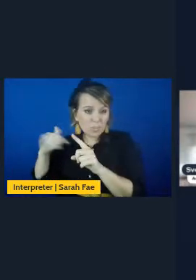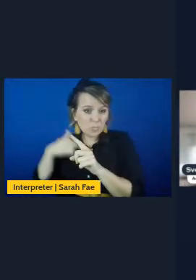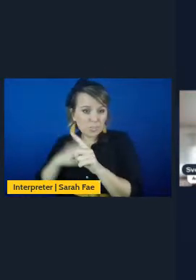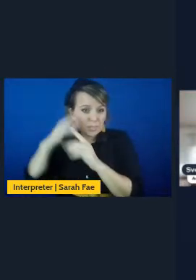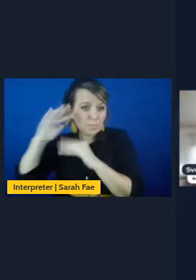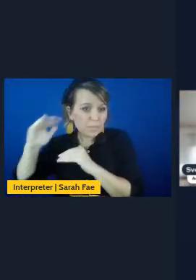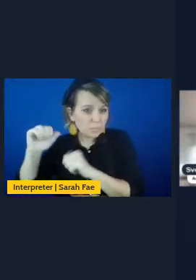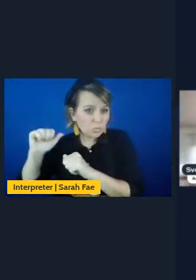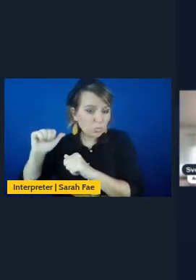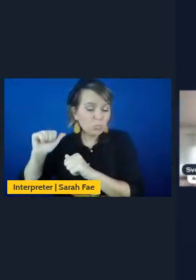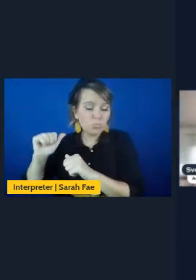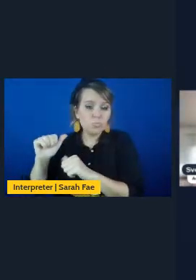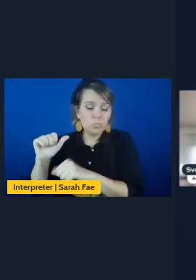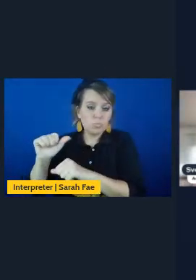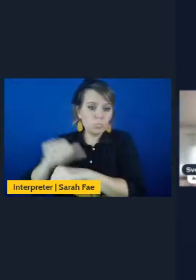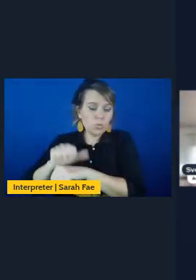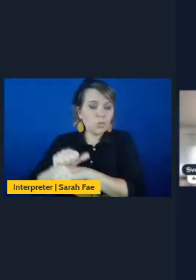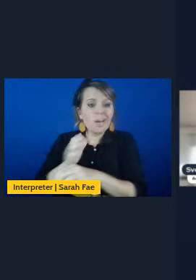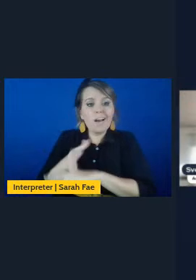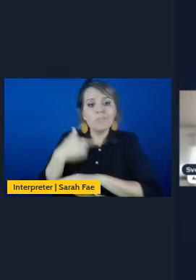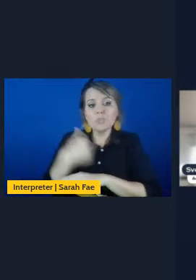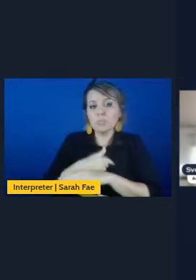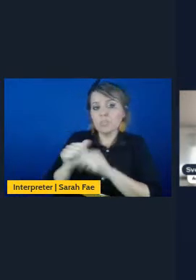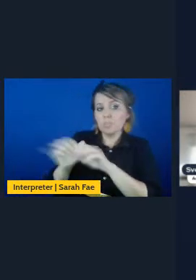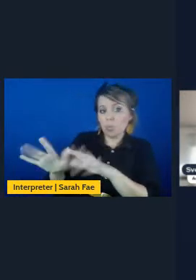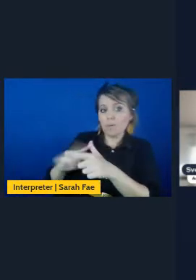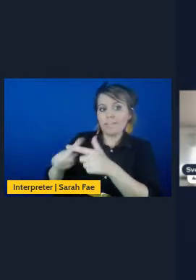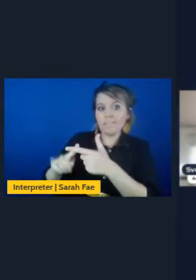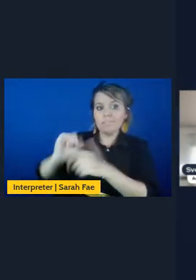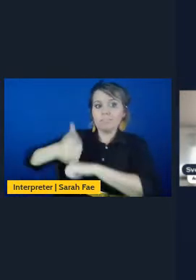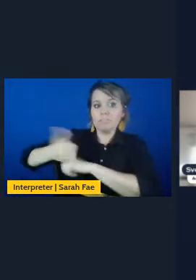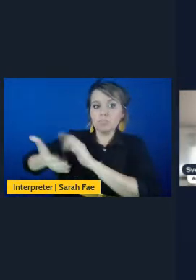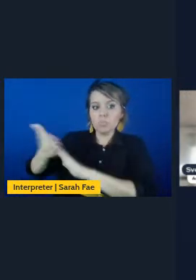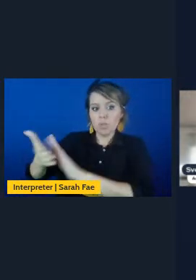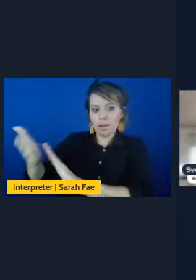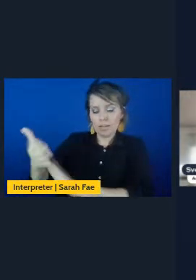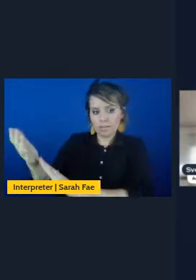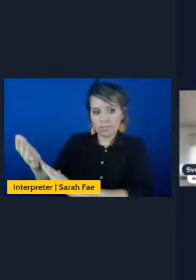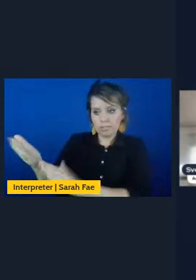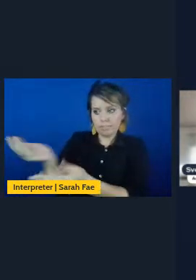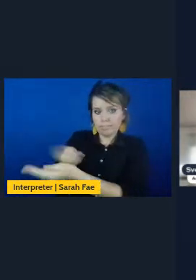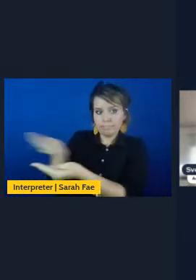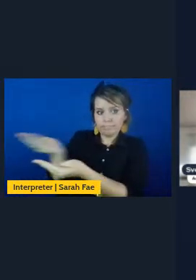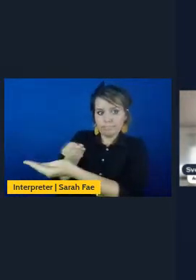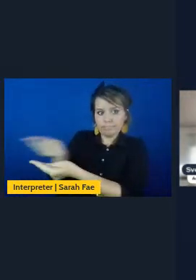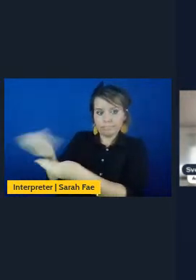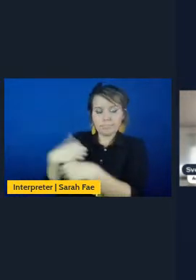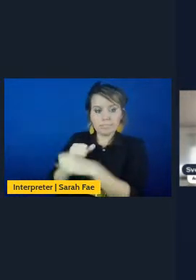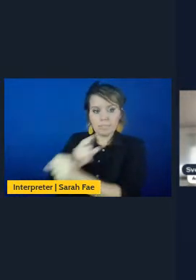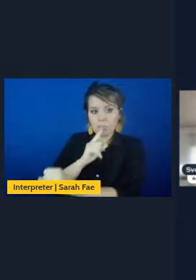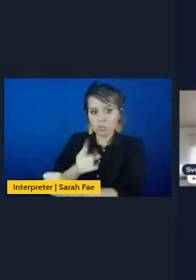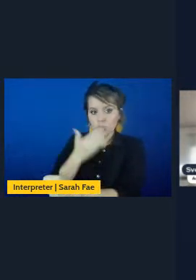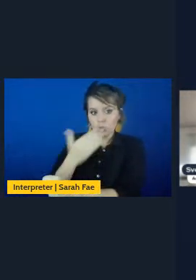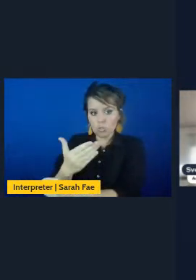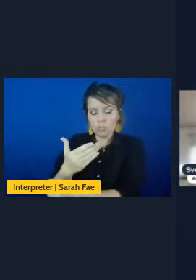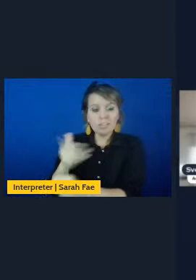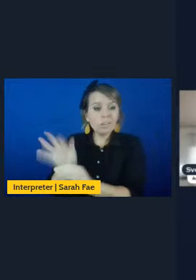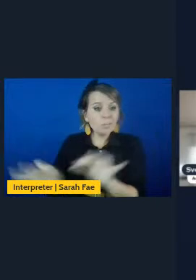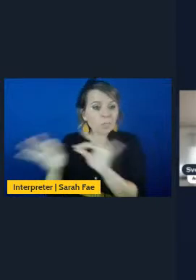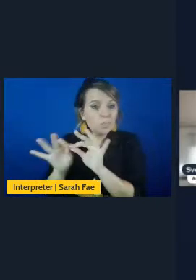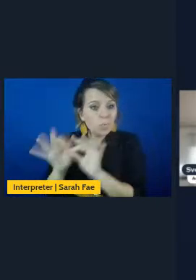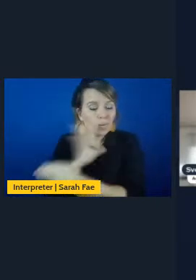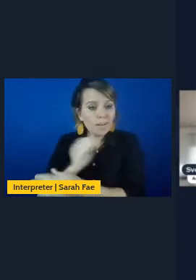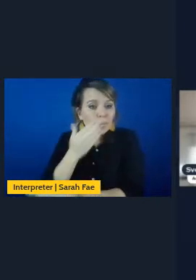we deploy the resources and we actually have it up and running. This is important and also useful in order to